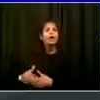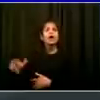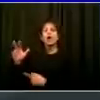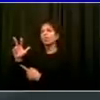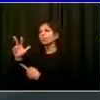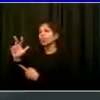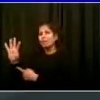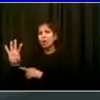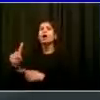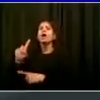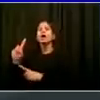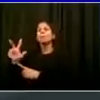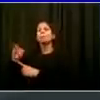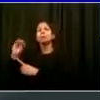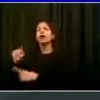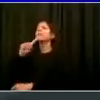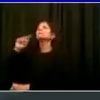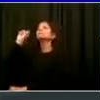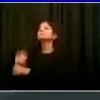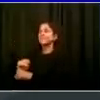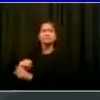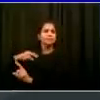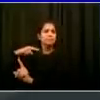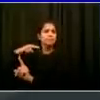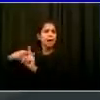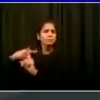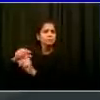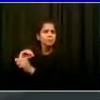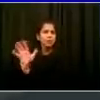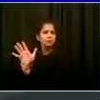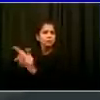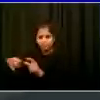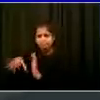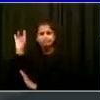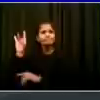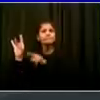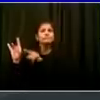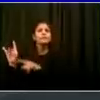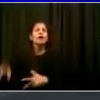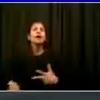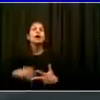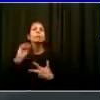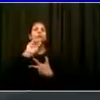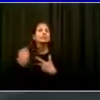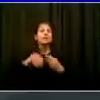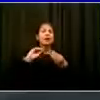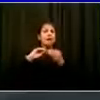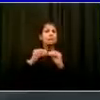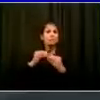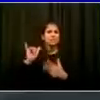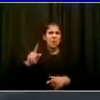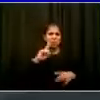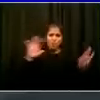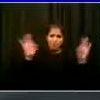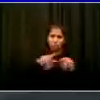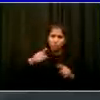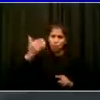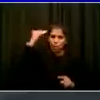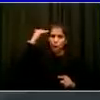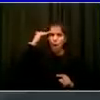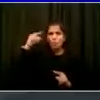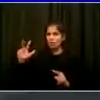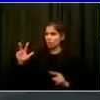34.45% confirmed positivity level. Again, we're watching this really carefully. This is the indicator that has been different than the others. Very